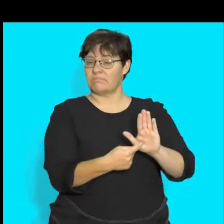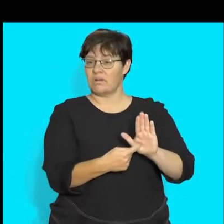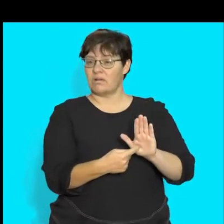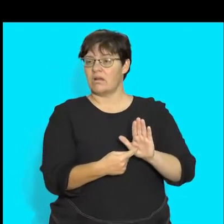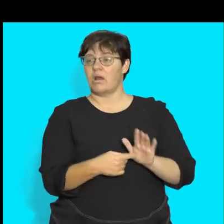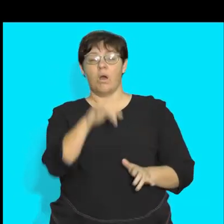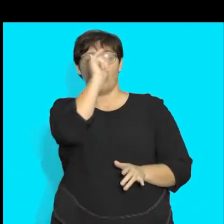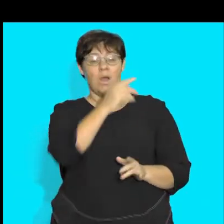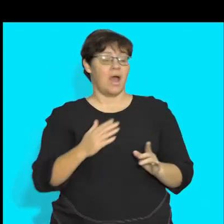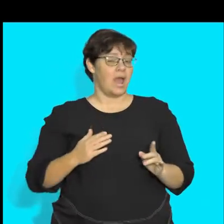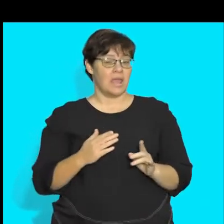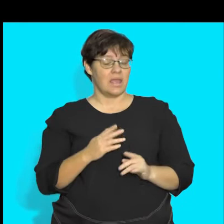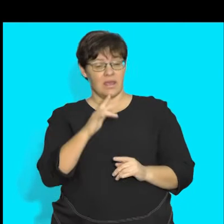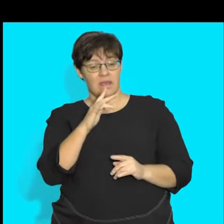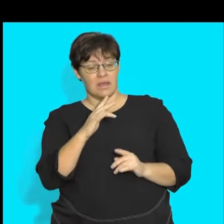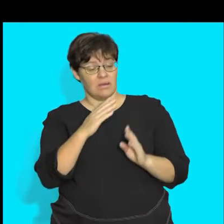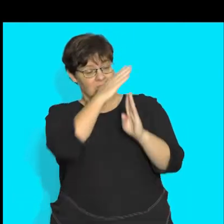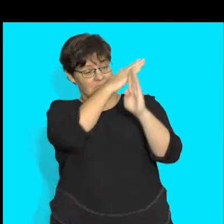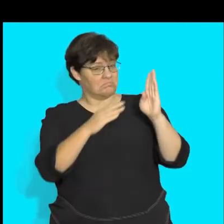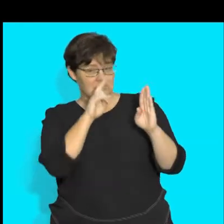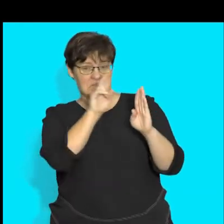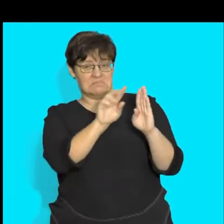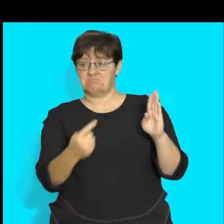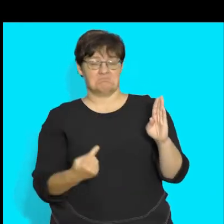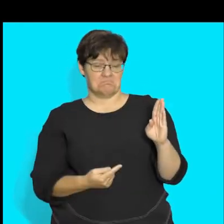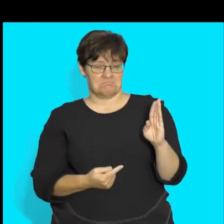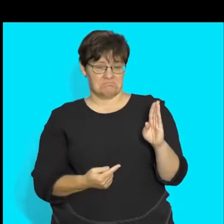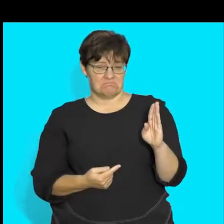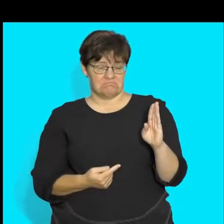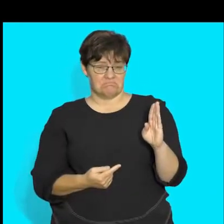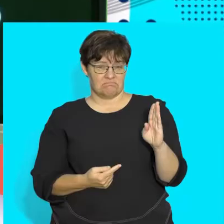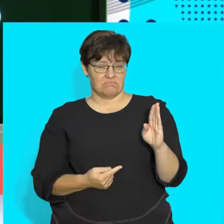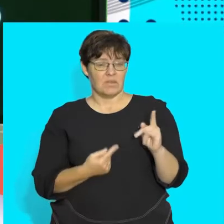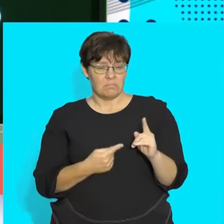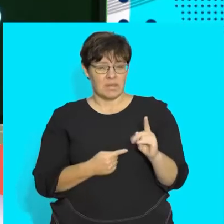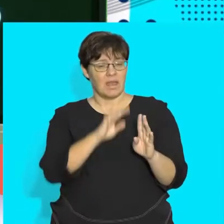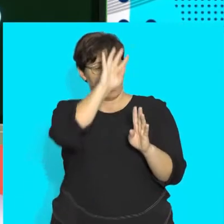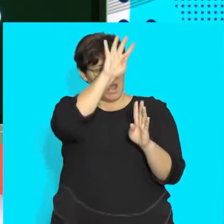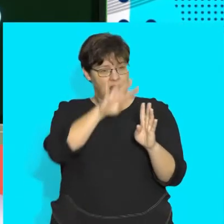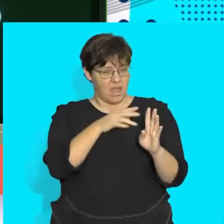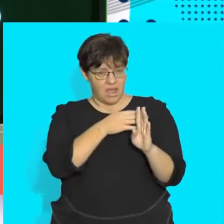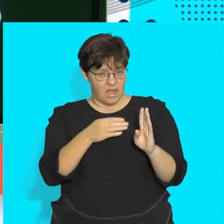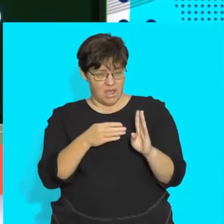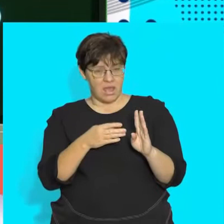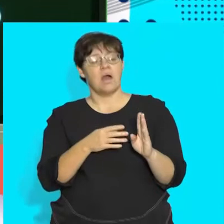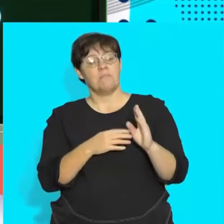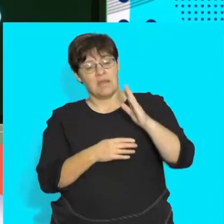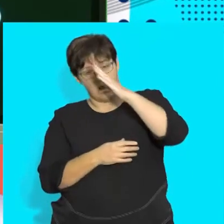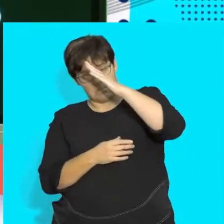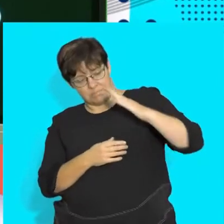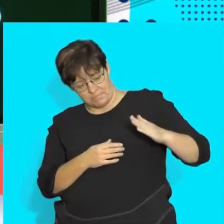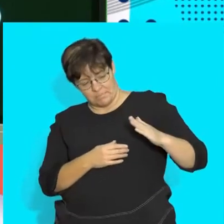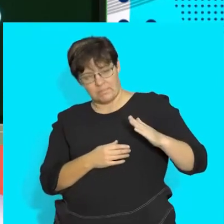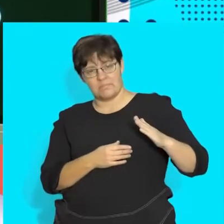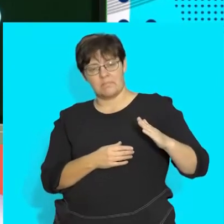I can't see the y-cut, so probably what I'm going to do is I'm going to calculate the gradient, and